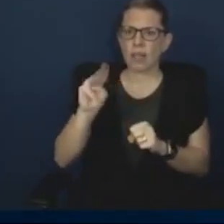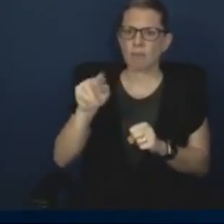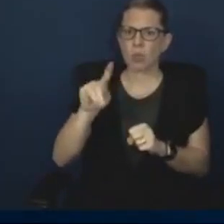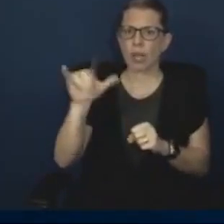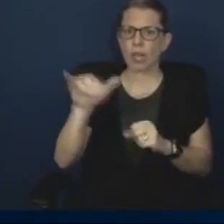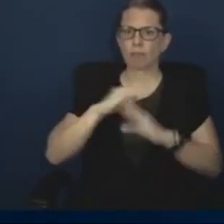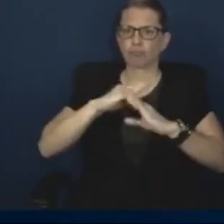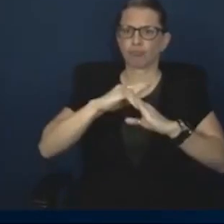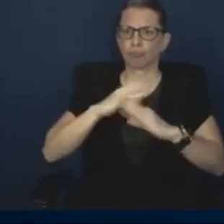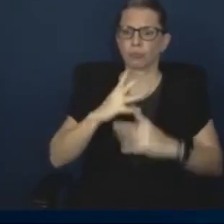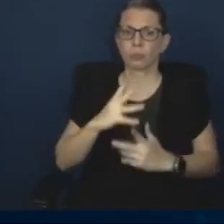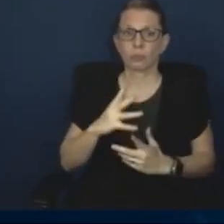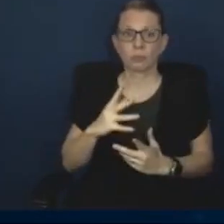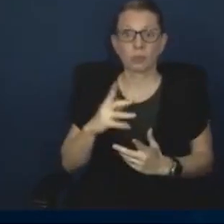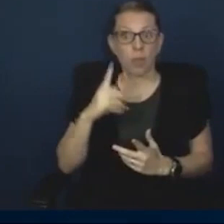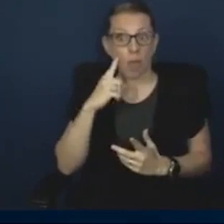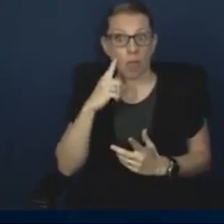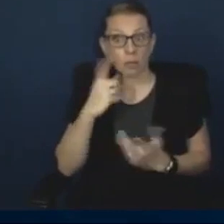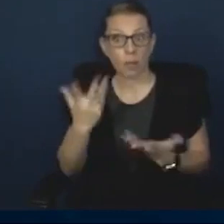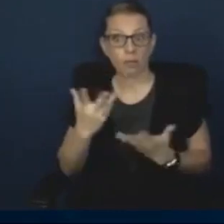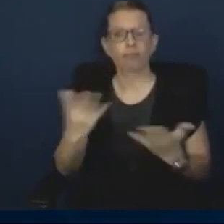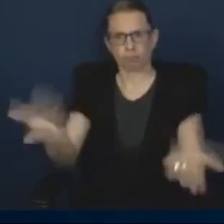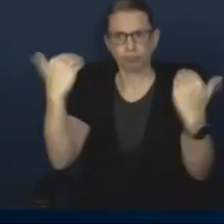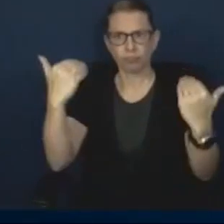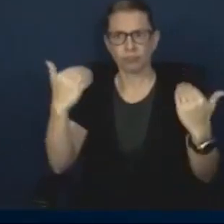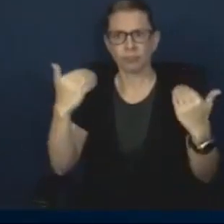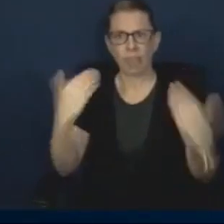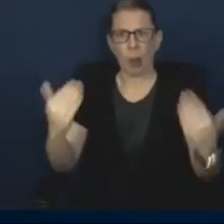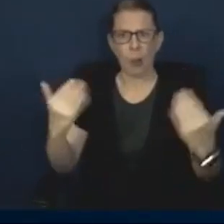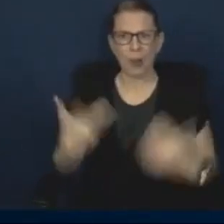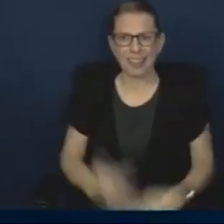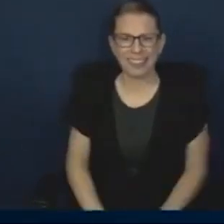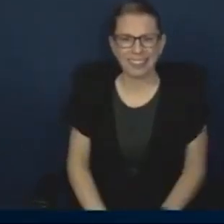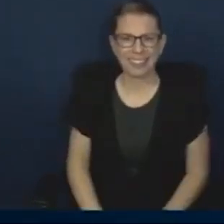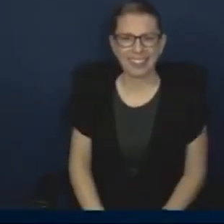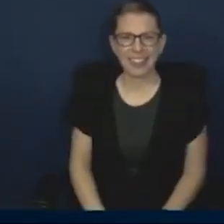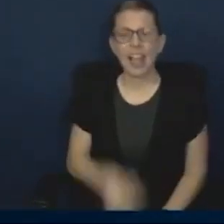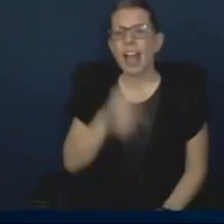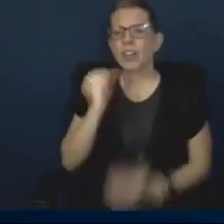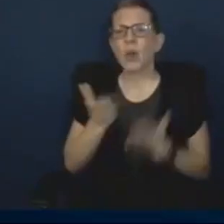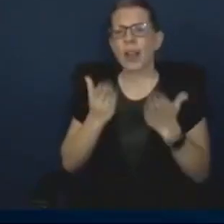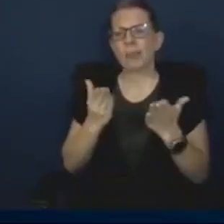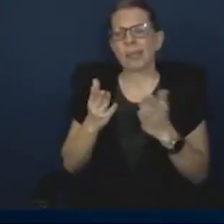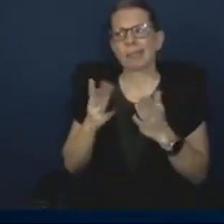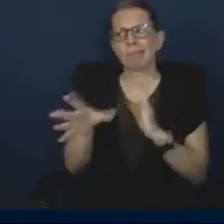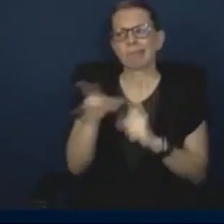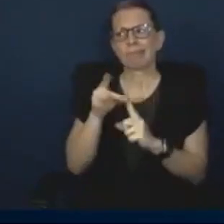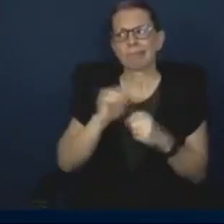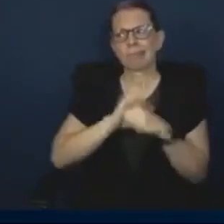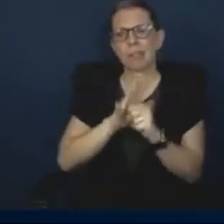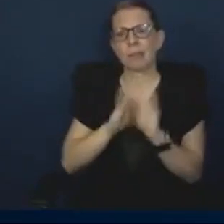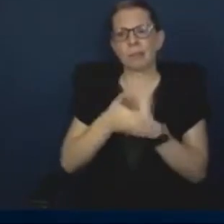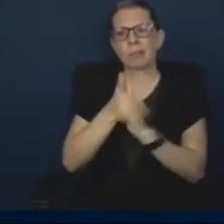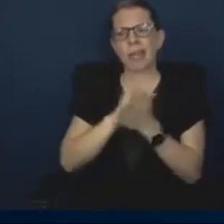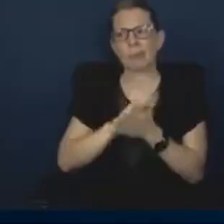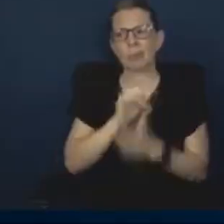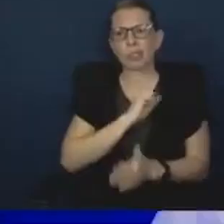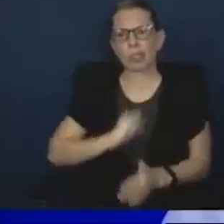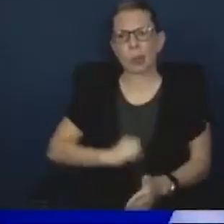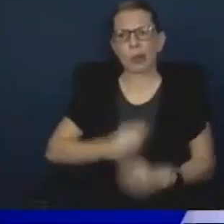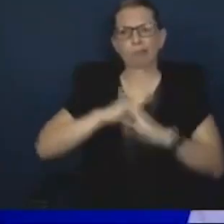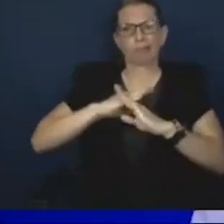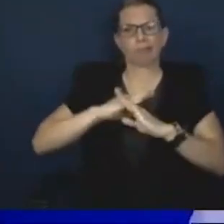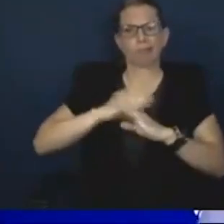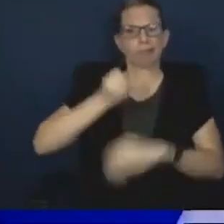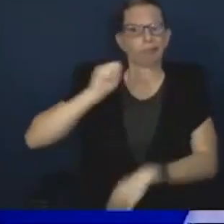that? Yeah, let's go. Okay. I don't recommend getting COVID in order to get super immunity, just right. as a thought. Yes. And I think that's a